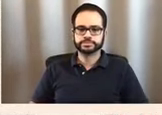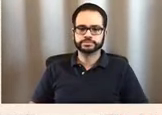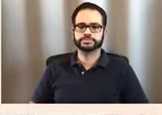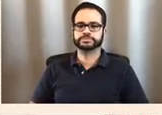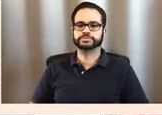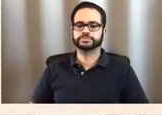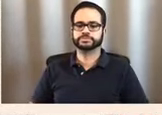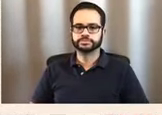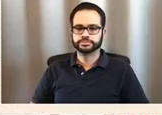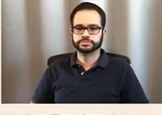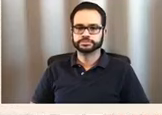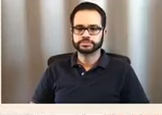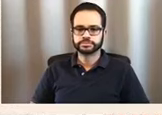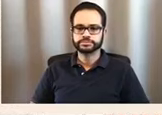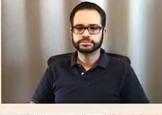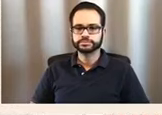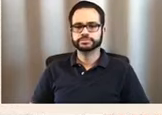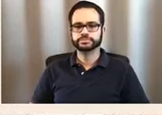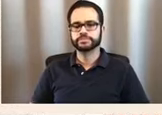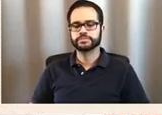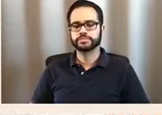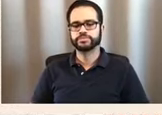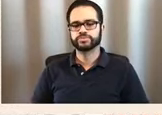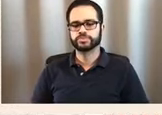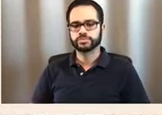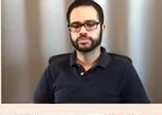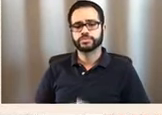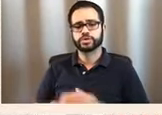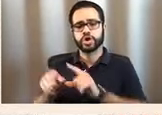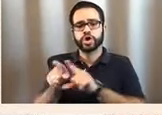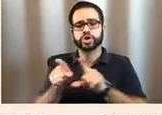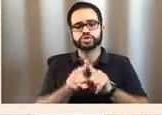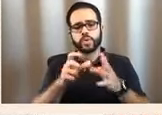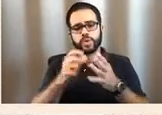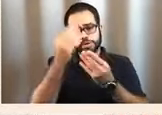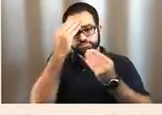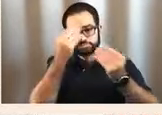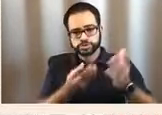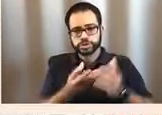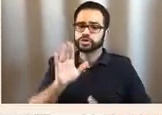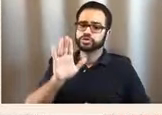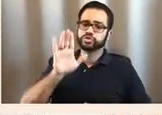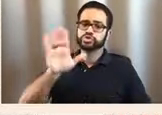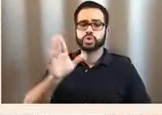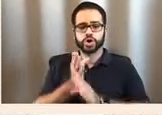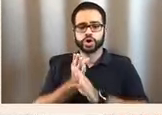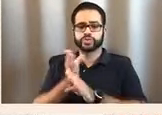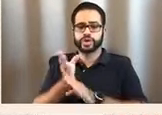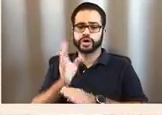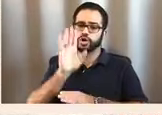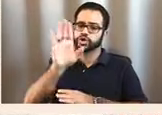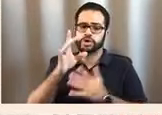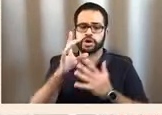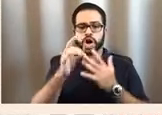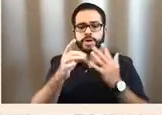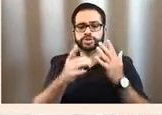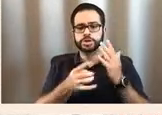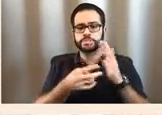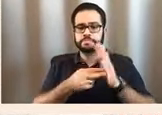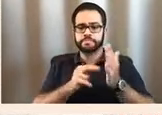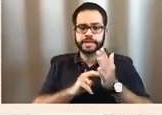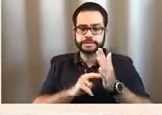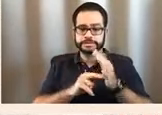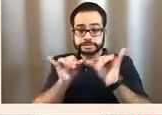So I wanted to share that, you know, your career, your option, that it is very individualized, and we want people to